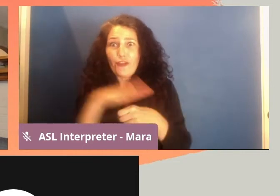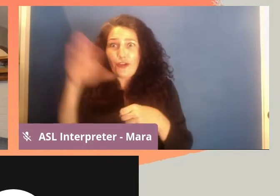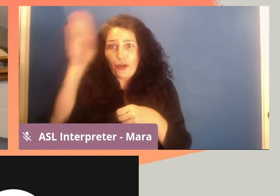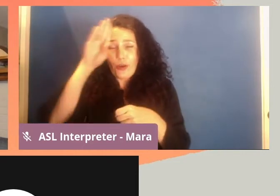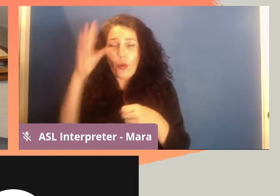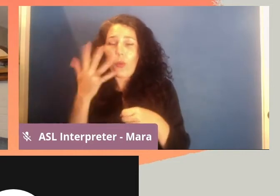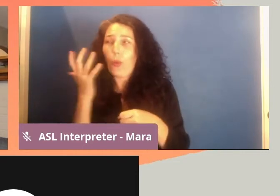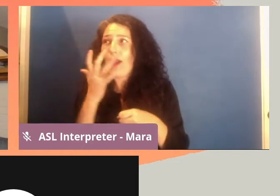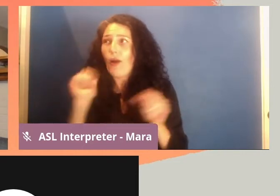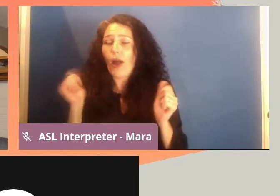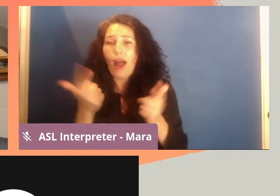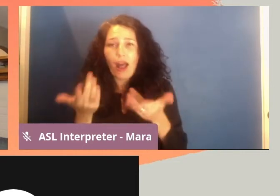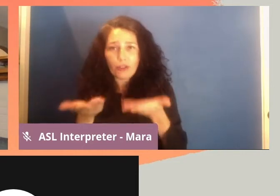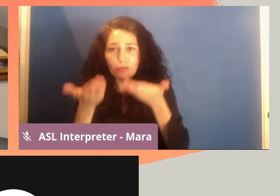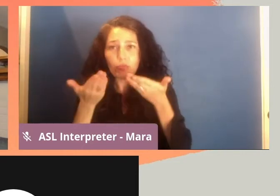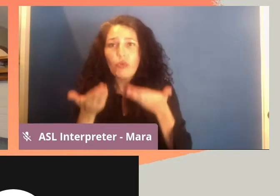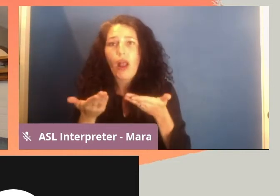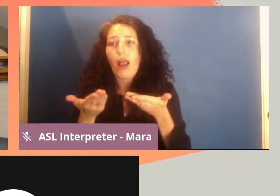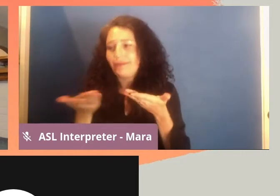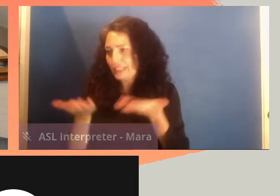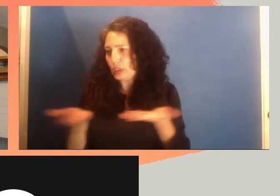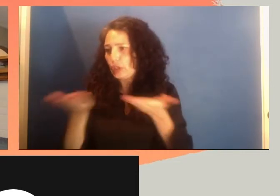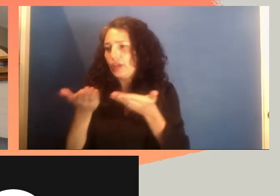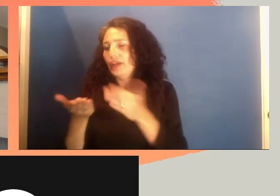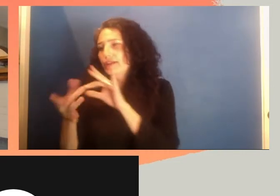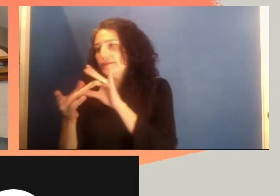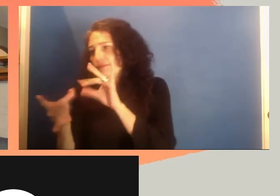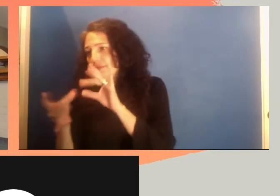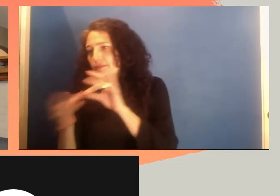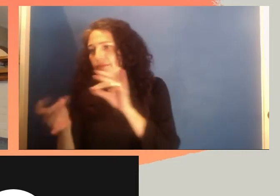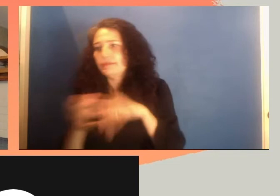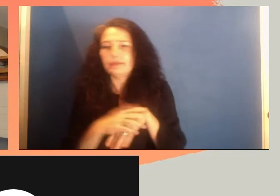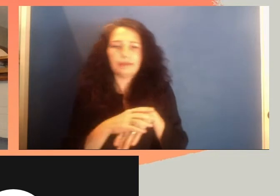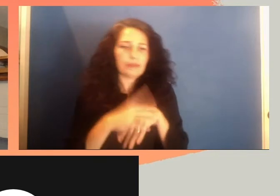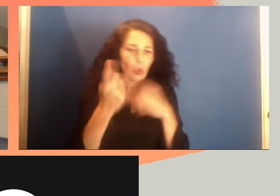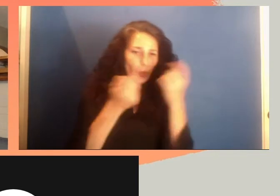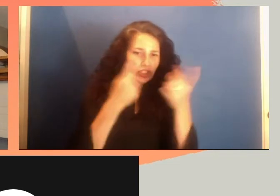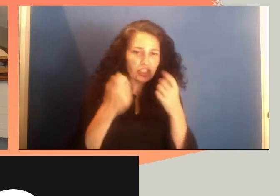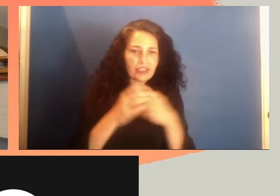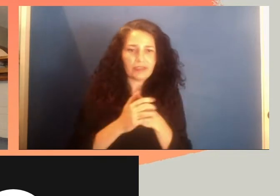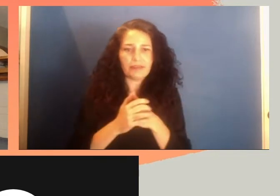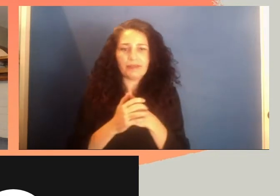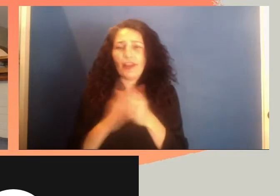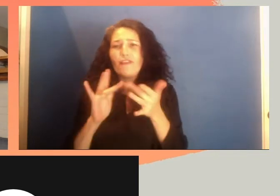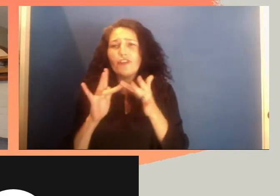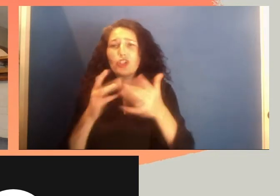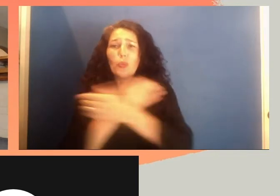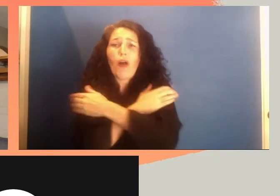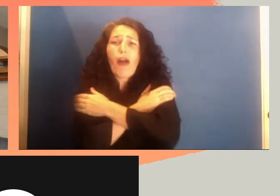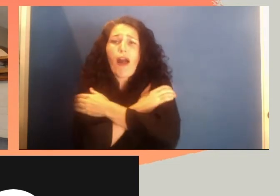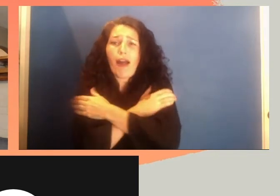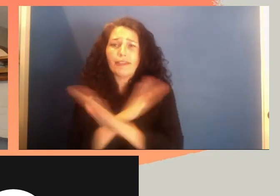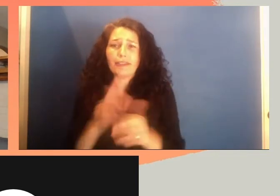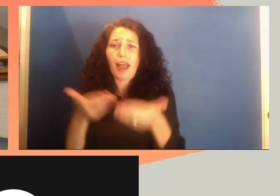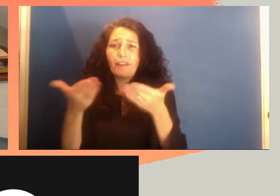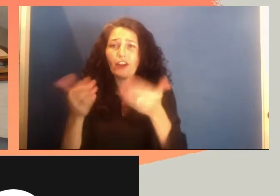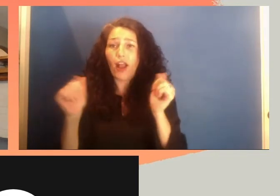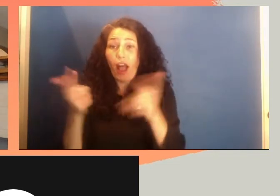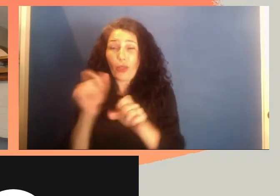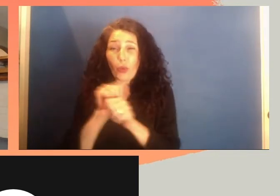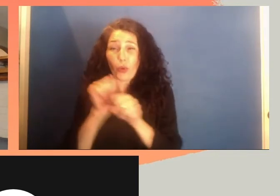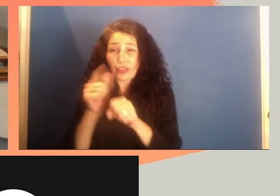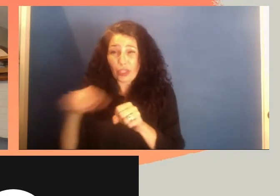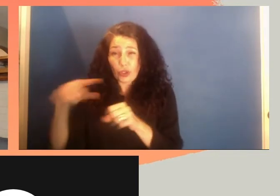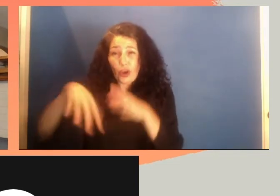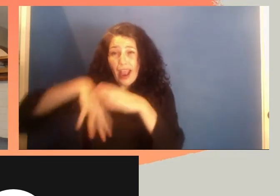in your comments, your questions, your virtual hugs offered over chat, and in the work you've all been engaged in out in the world that